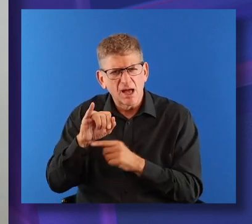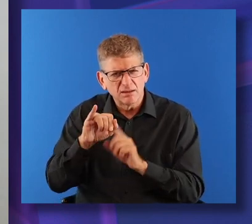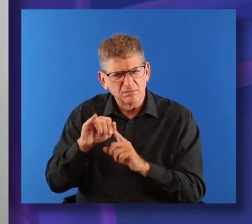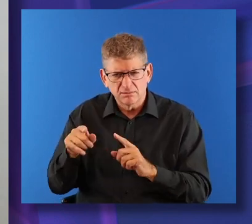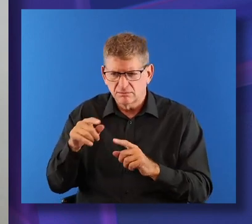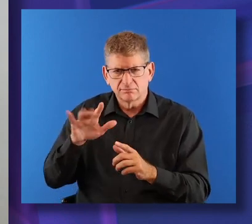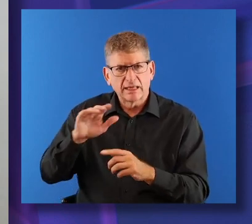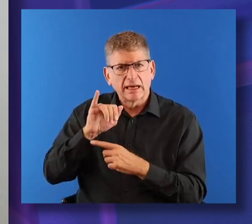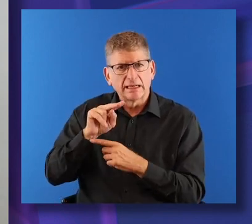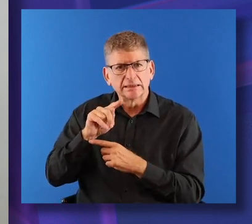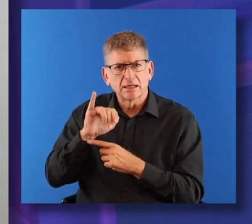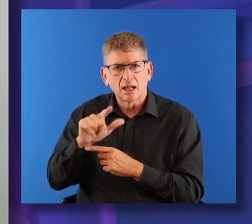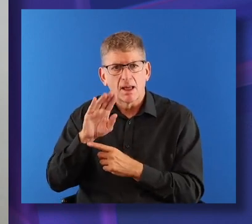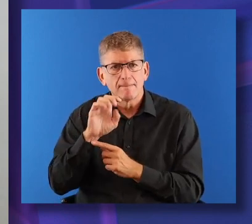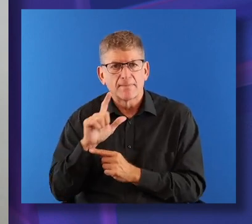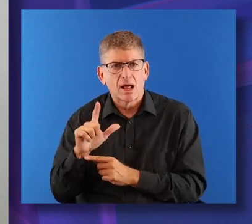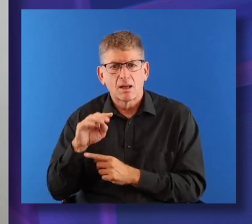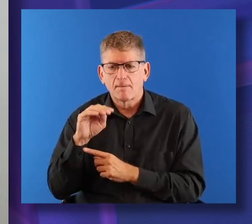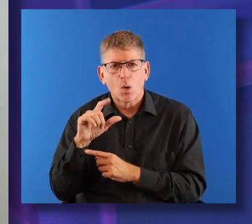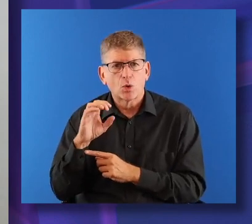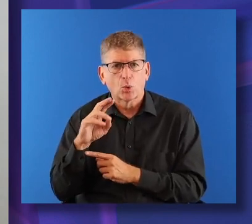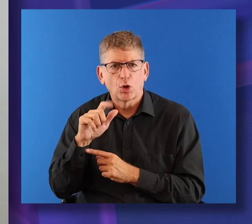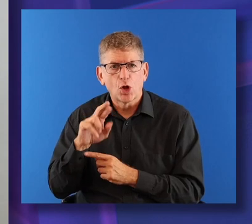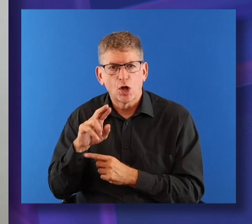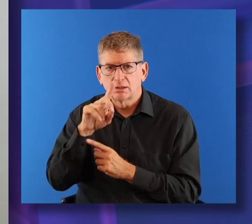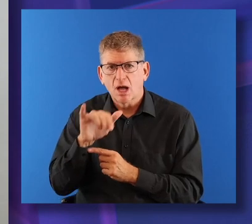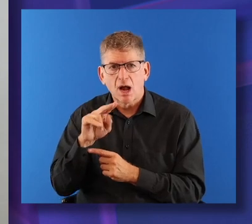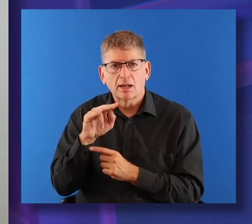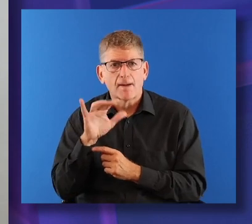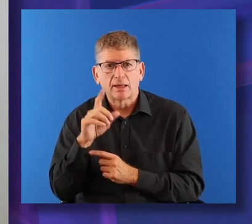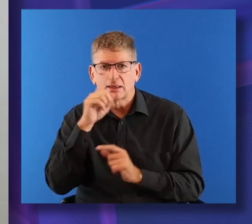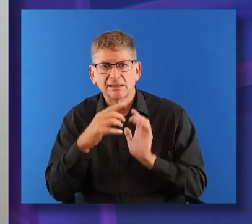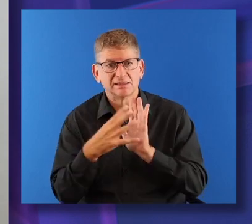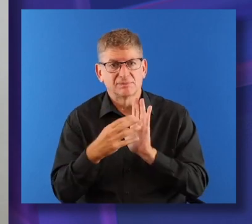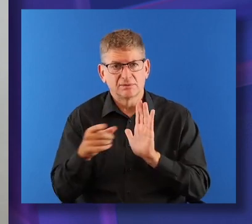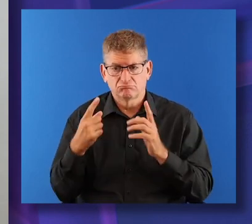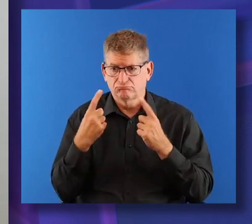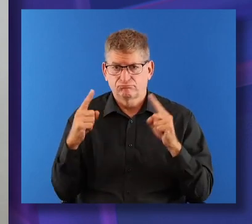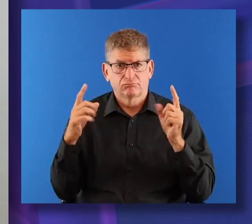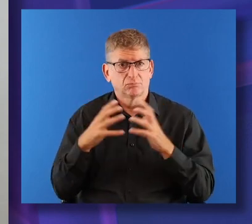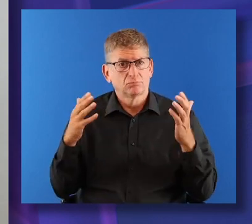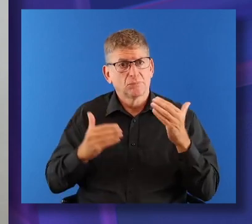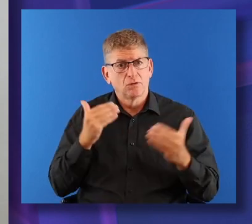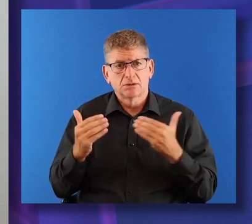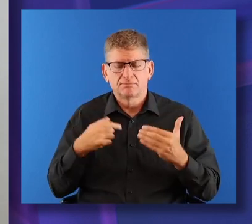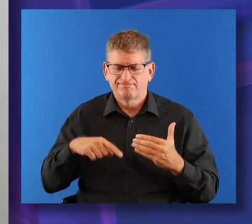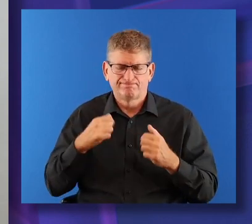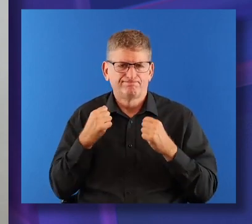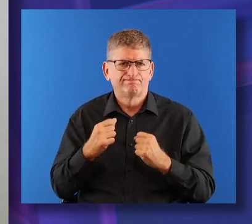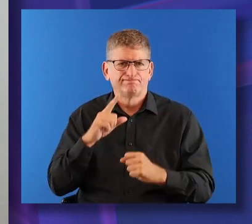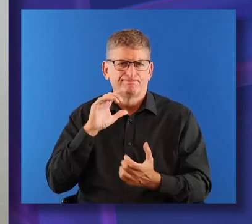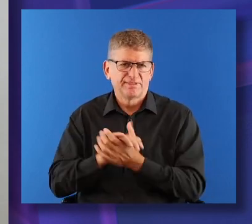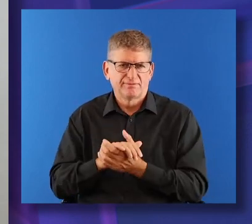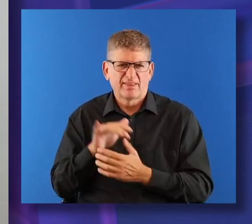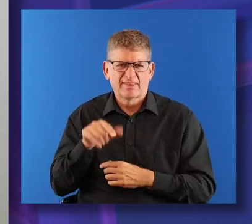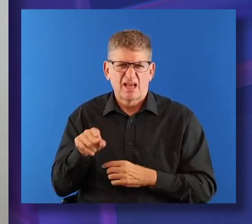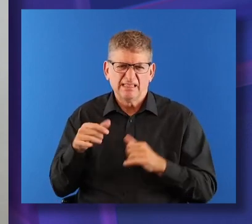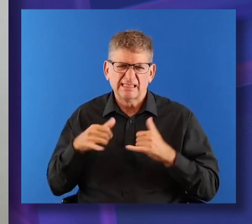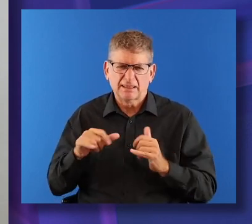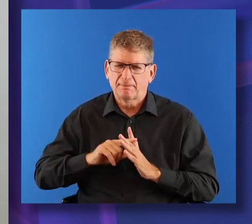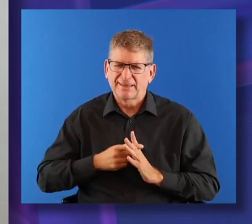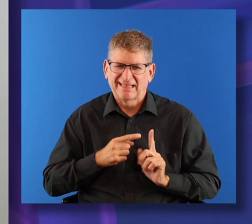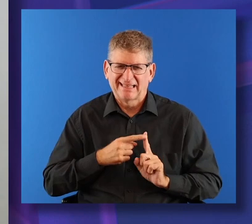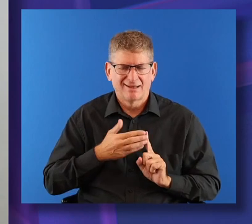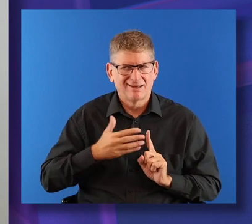that this is still the beginning of a long and exciting scientific journey. Our eventual goal is to